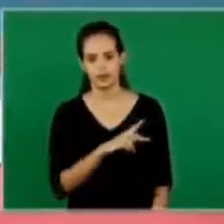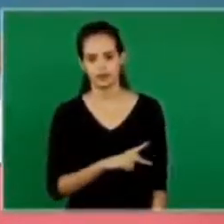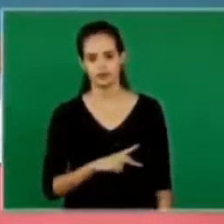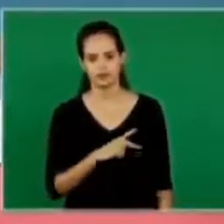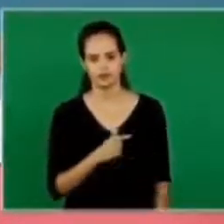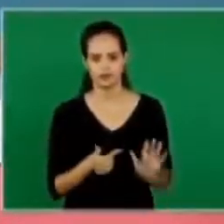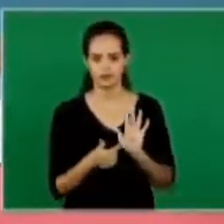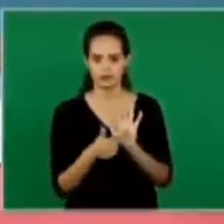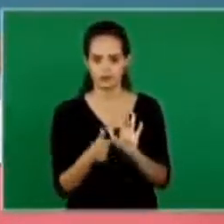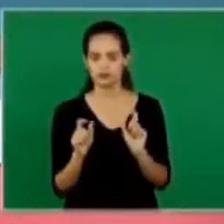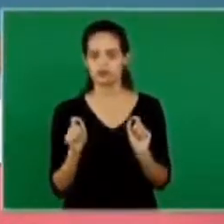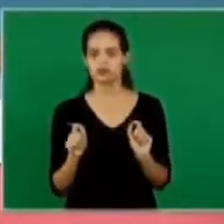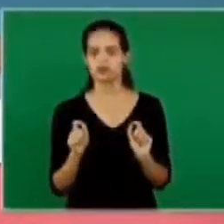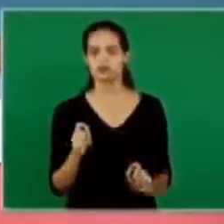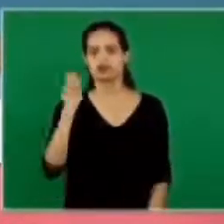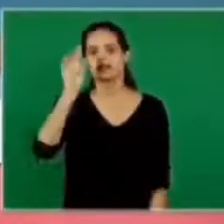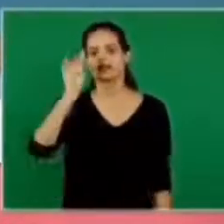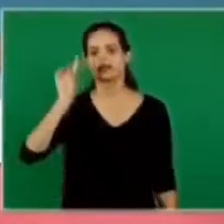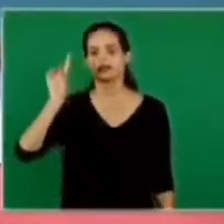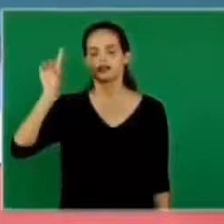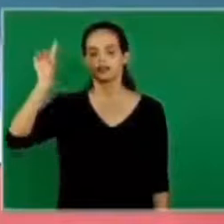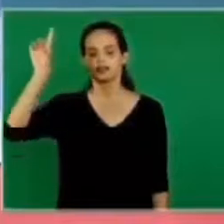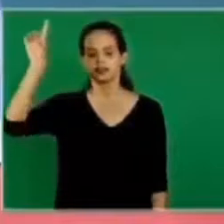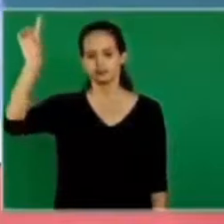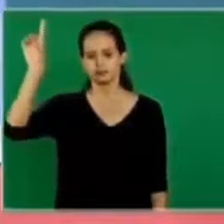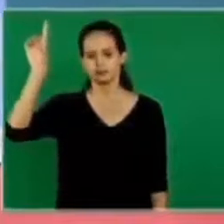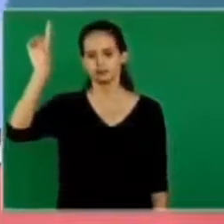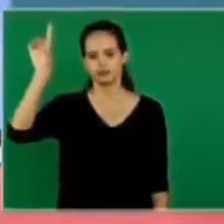Paul wrote this, God.